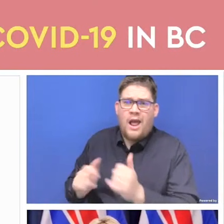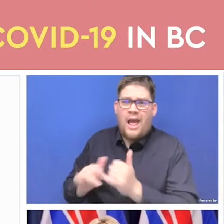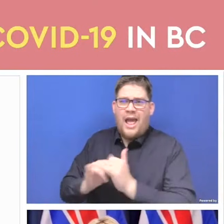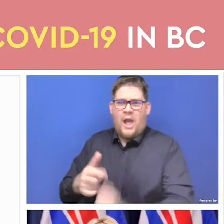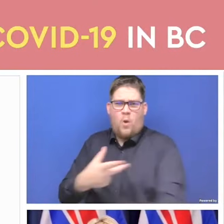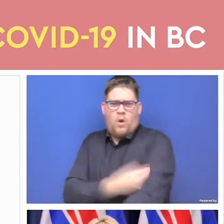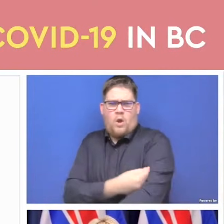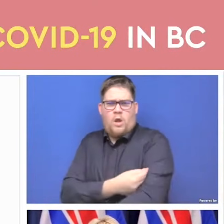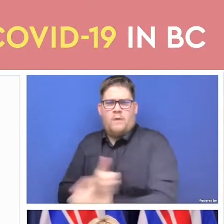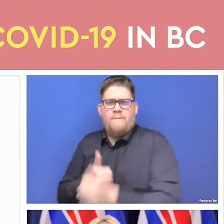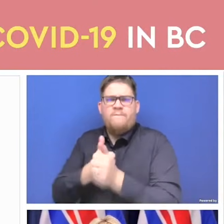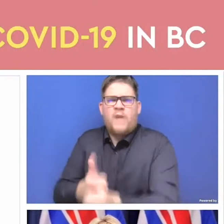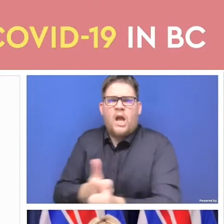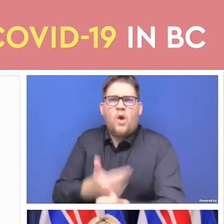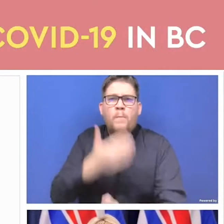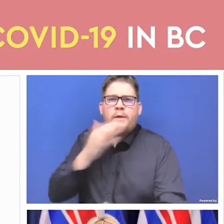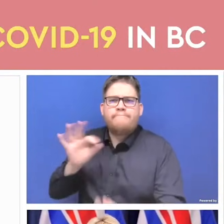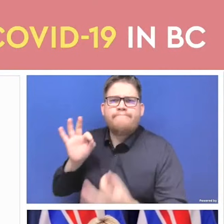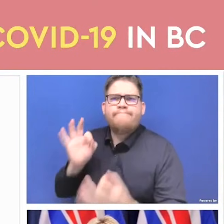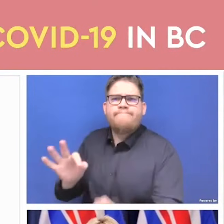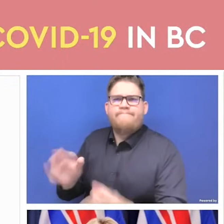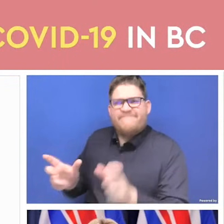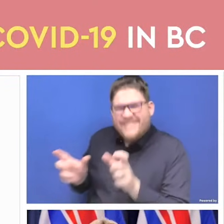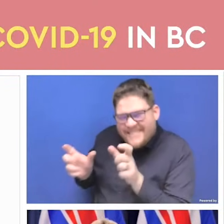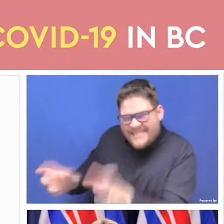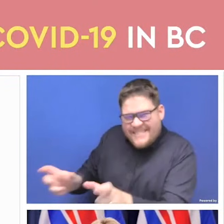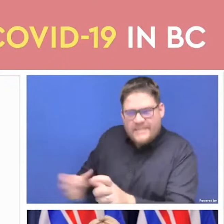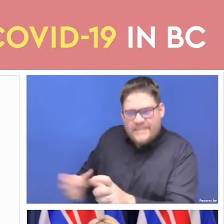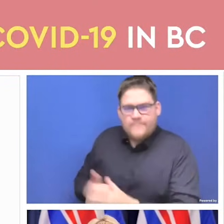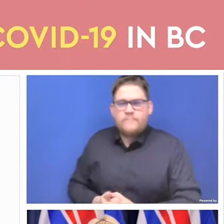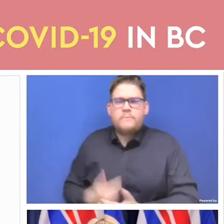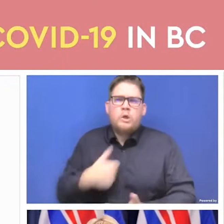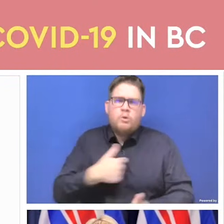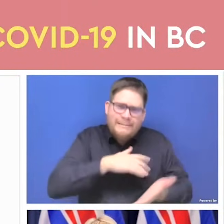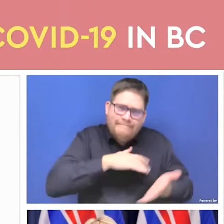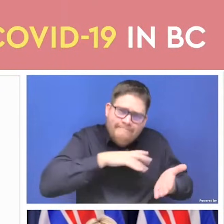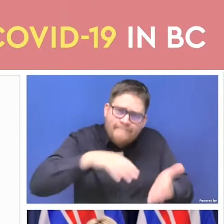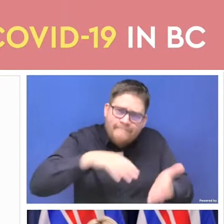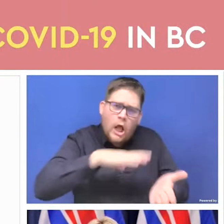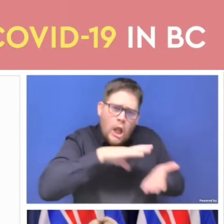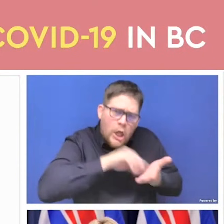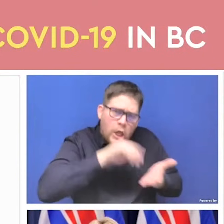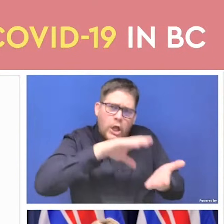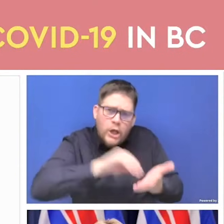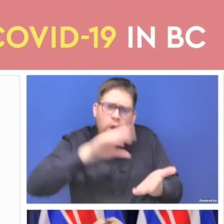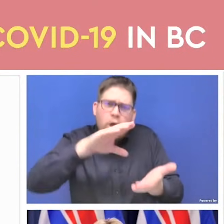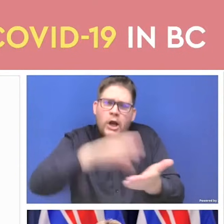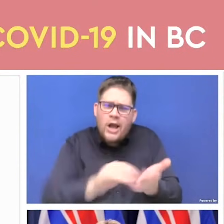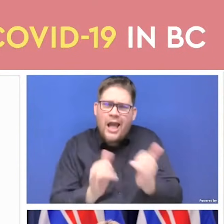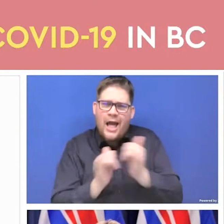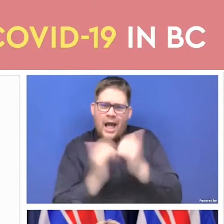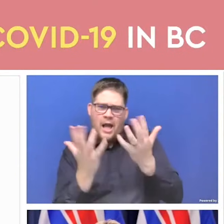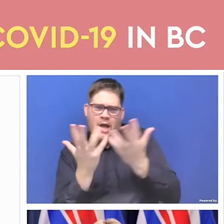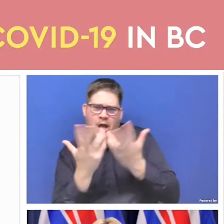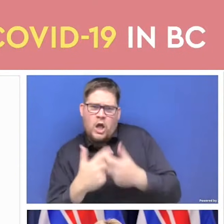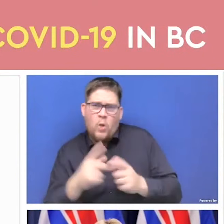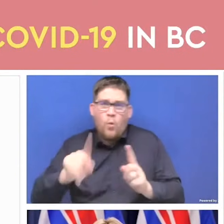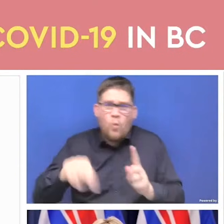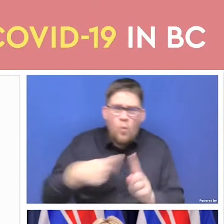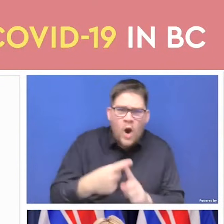to arise, and how effective different dosages and different intervals can be. So it may